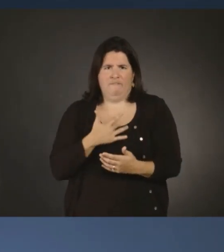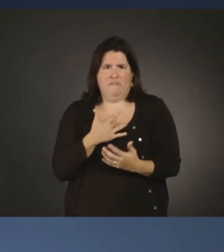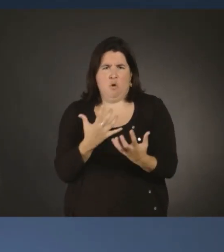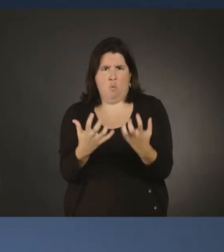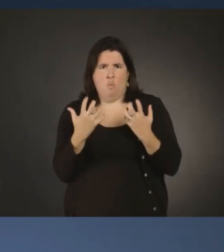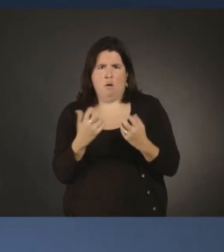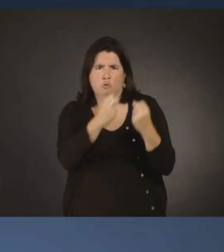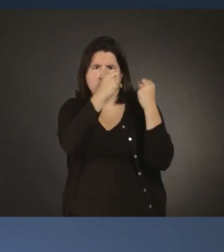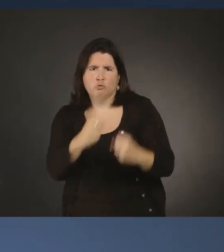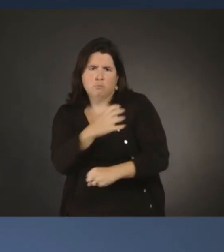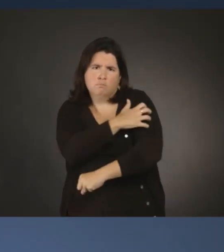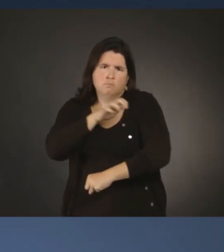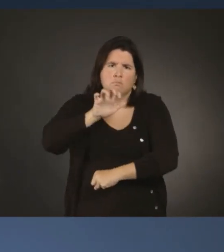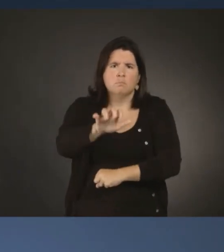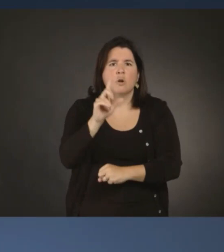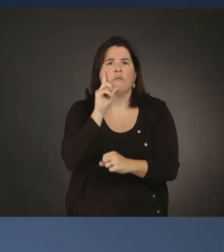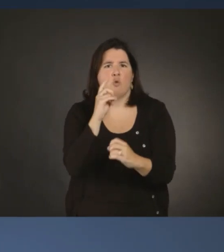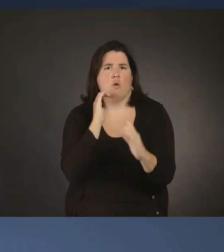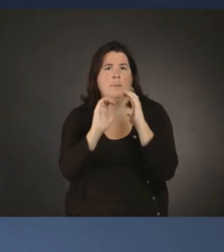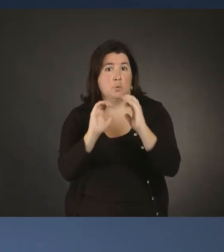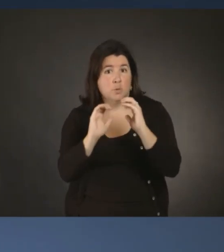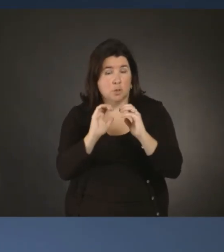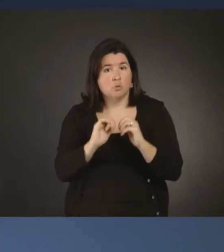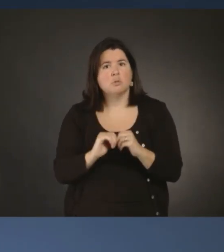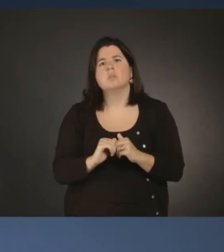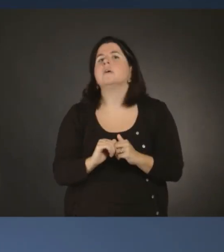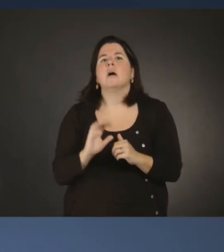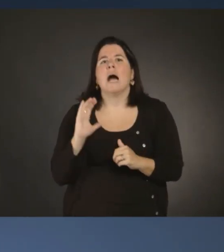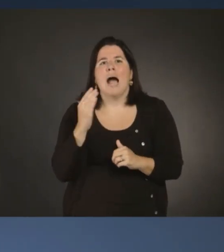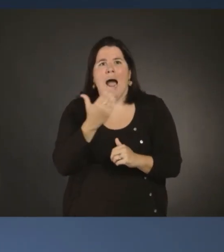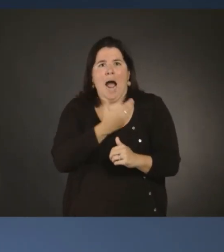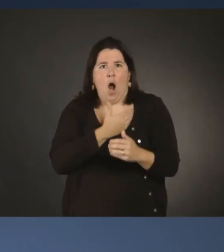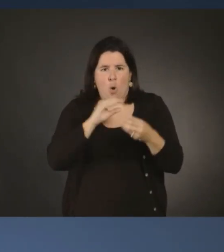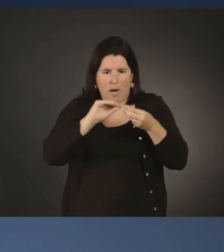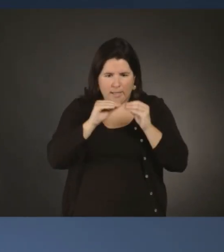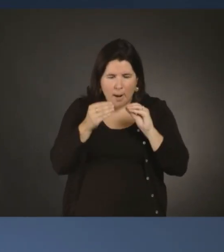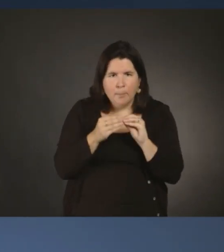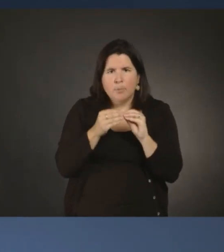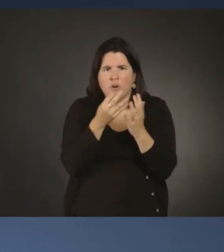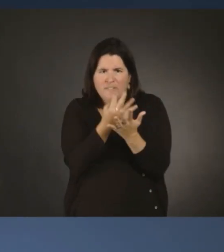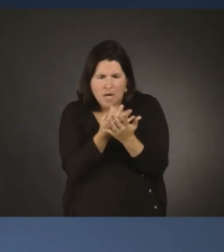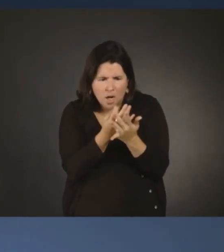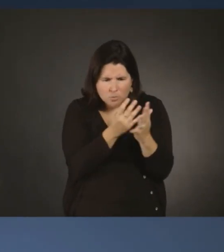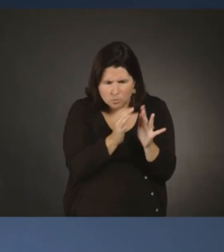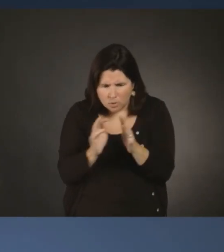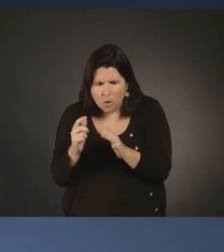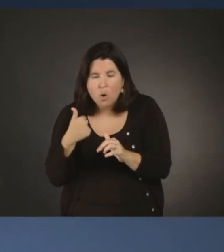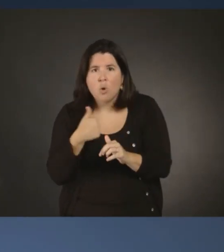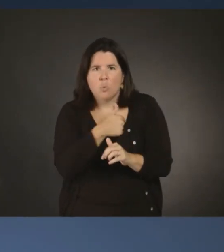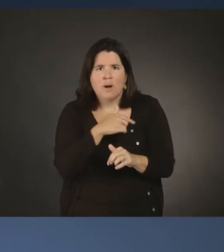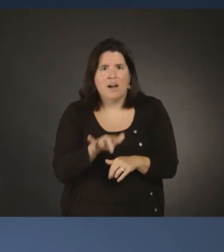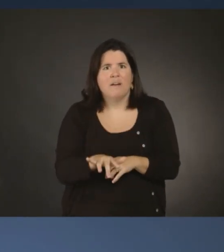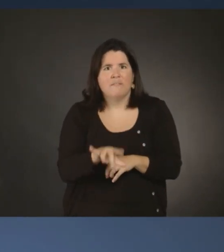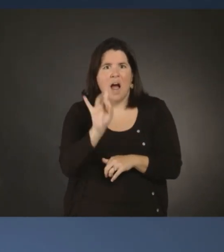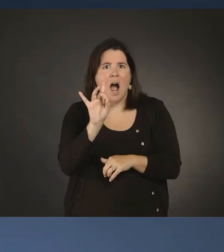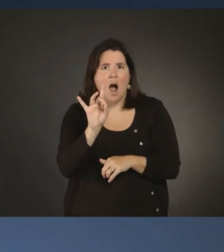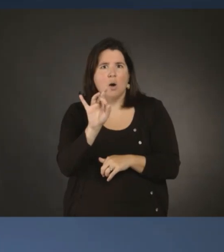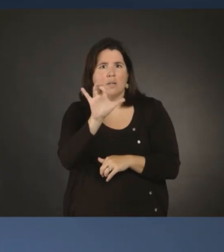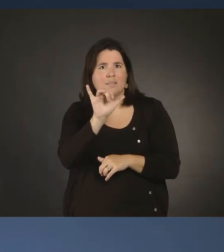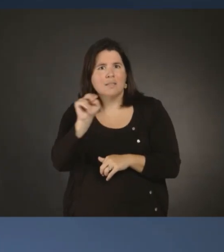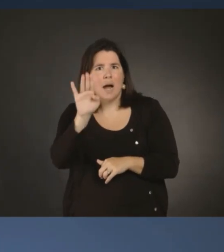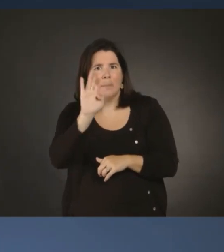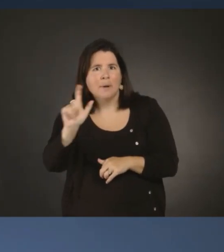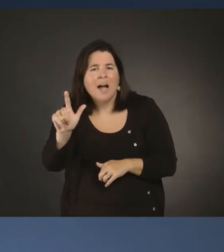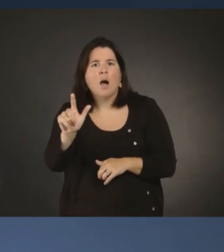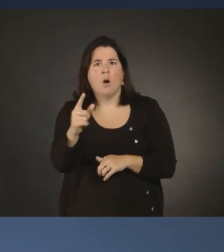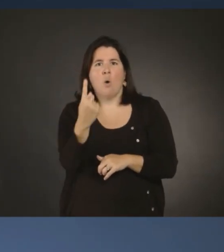empowering communications. In our financial statements, we often note that Cincinnati Bell has spent over $1 billion to